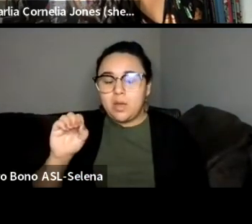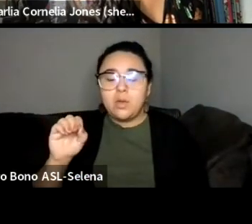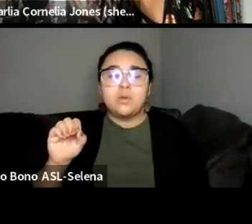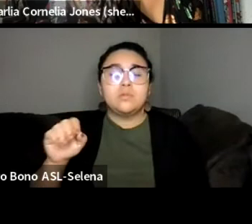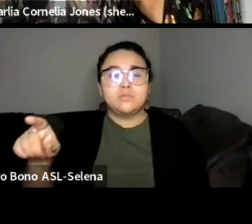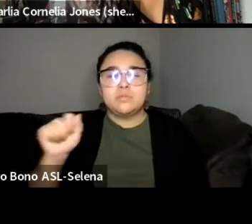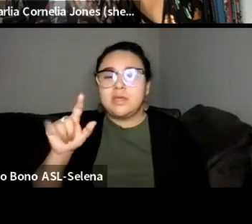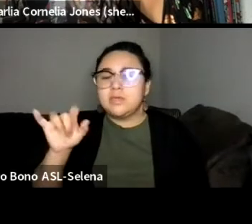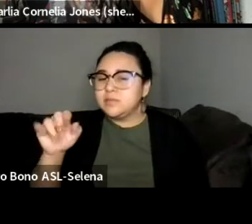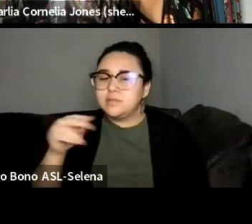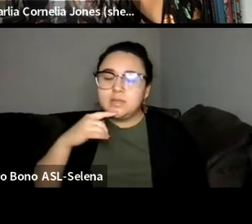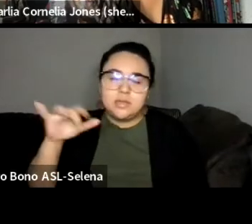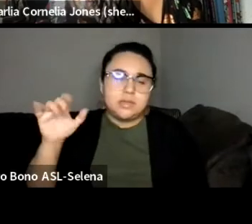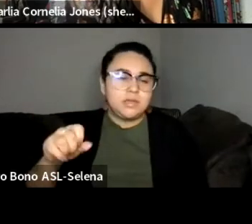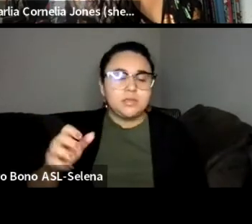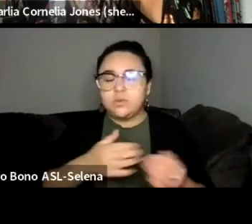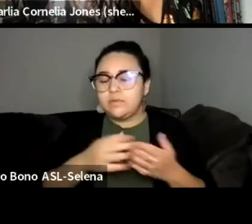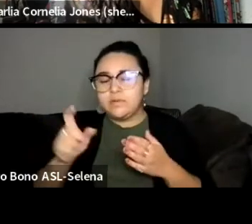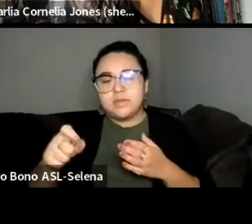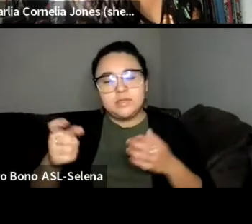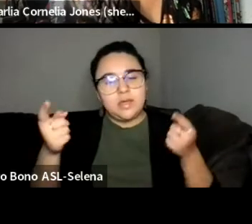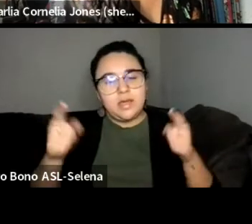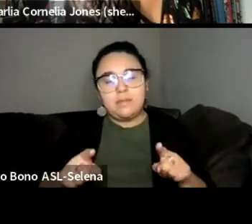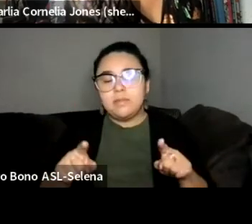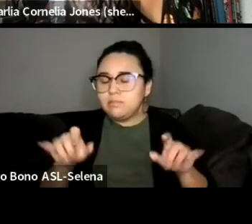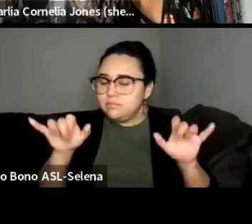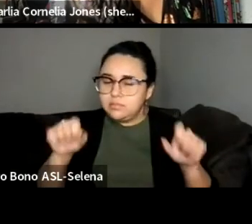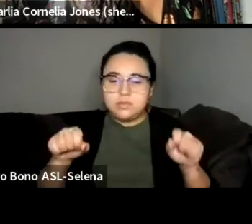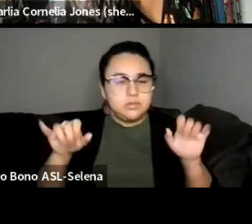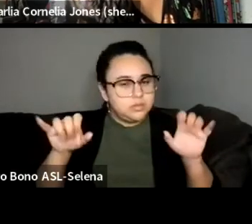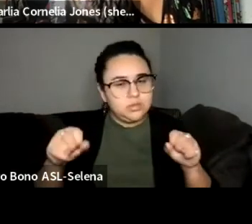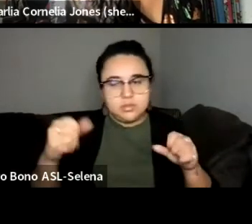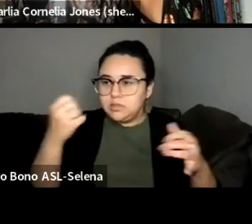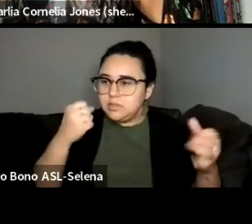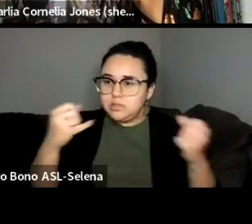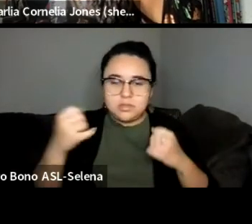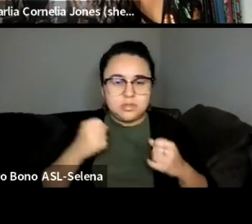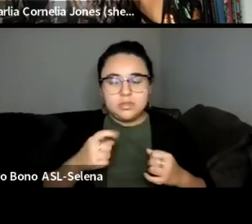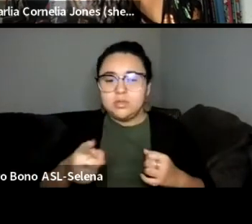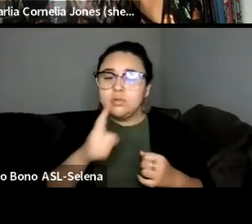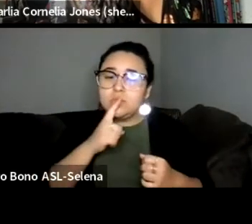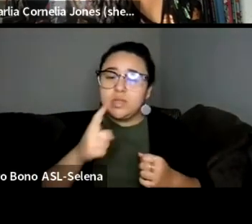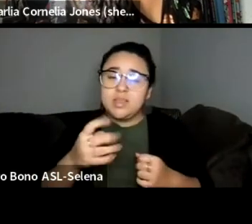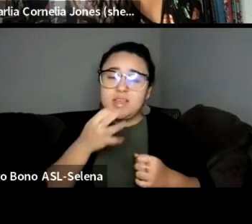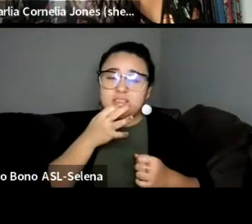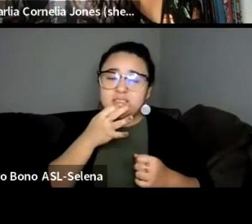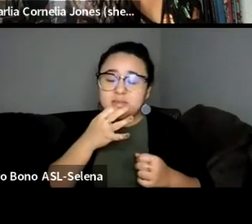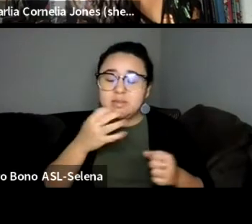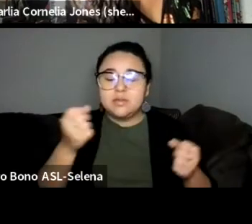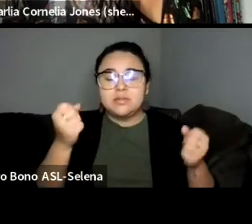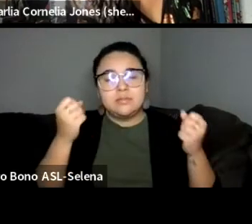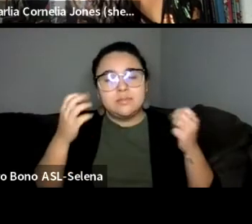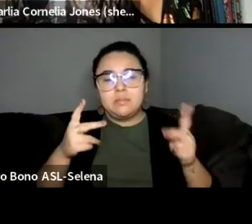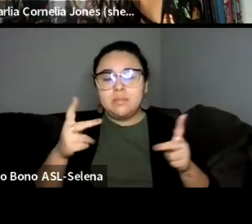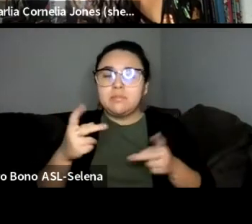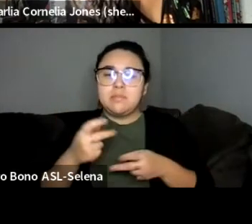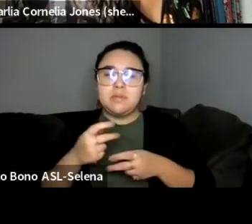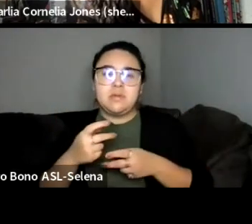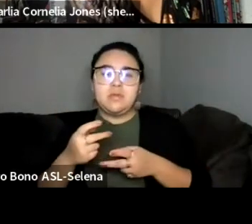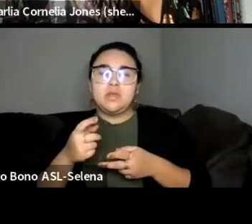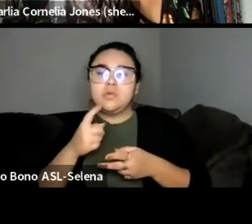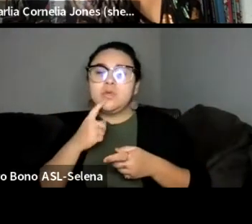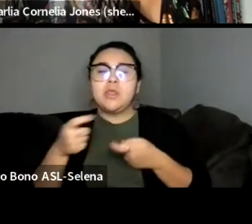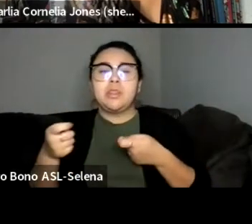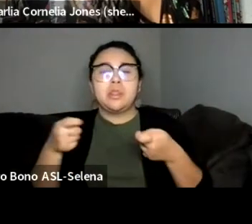yep, whatever you need. Also, you were the expert. Like, a lot of gatekeeping happens in theater because the people who